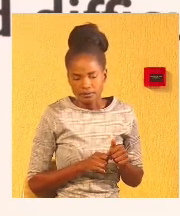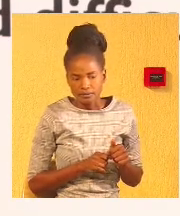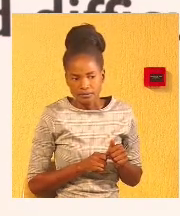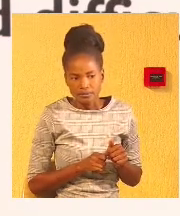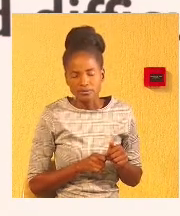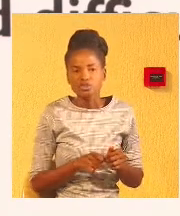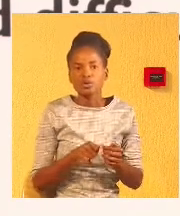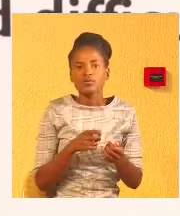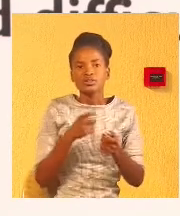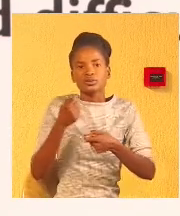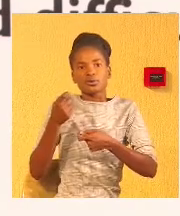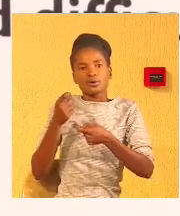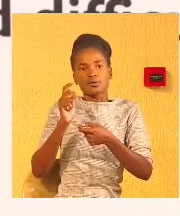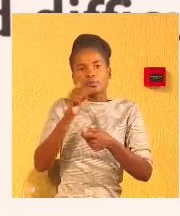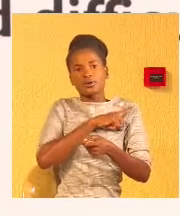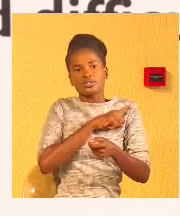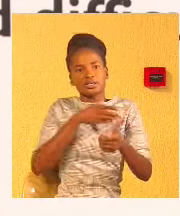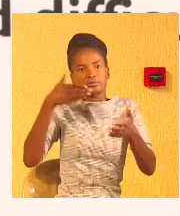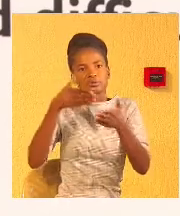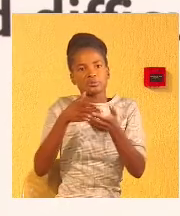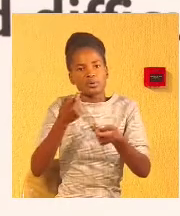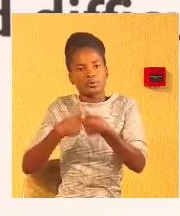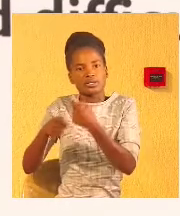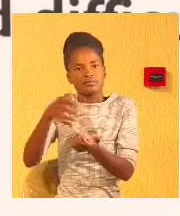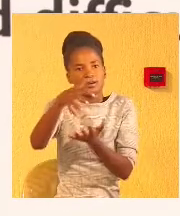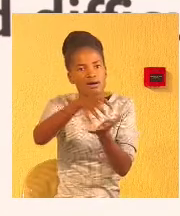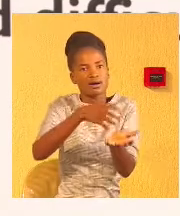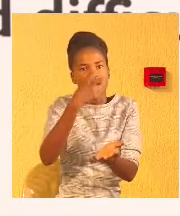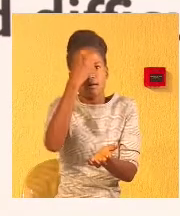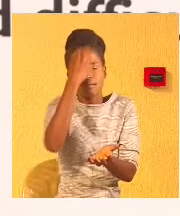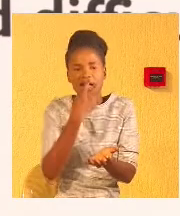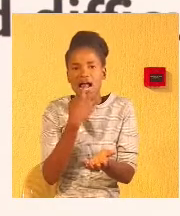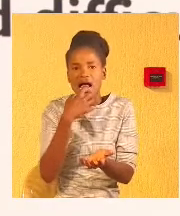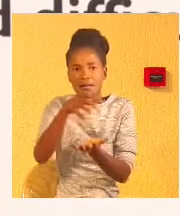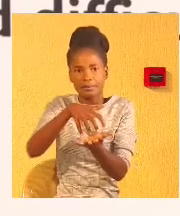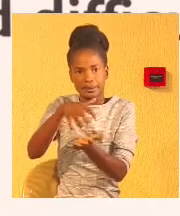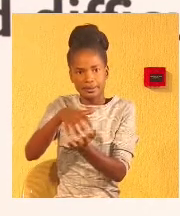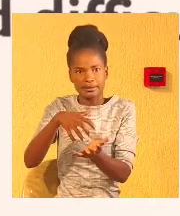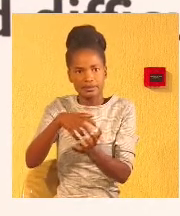as essential or critical services. Yes, it's true. If you look at